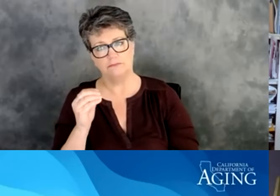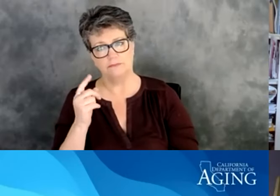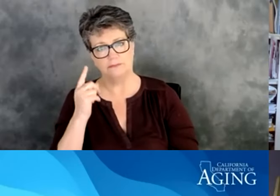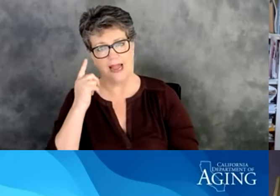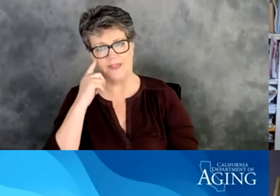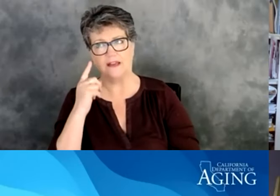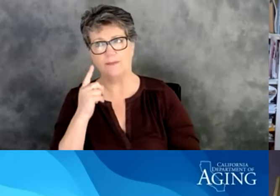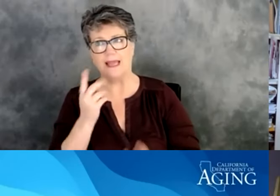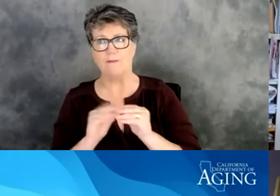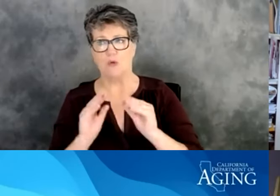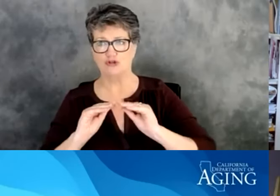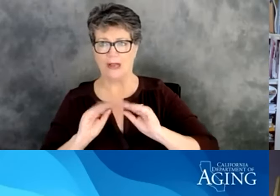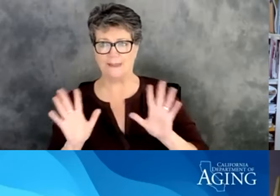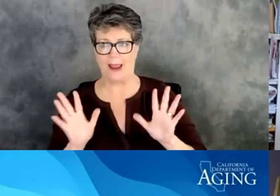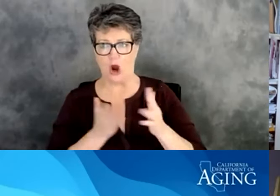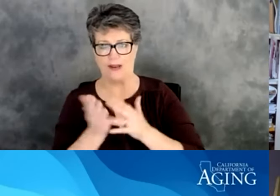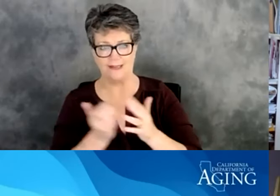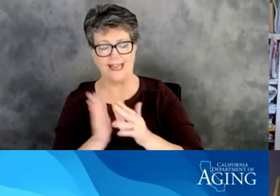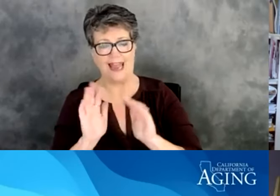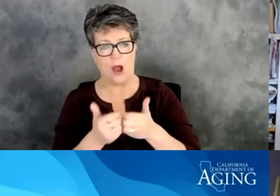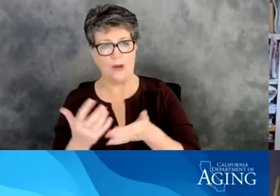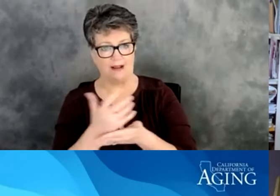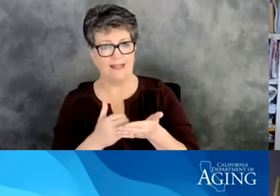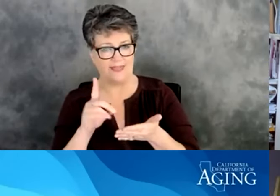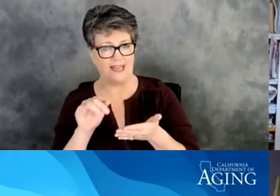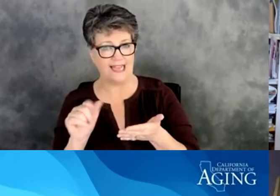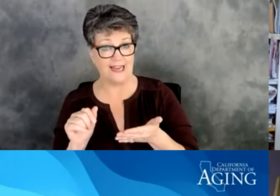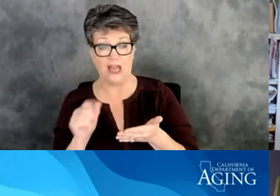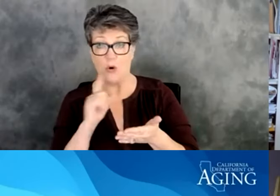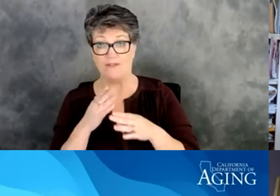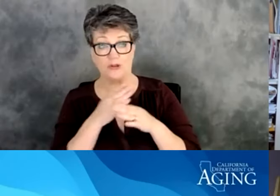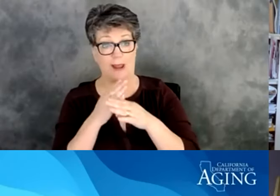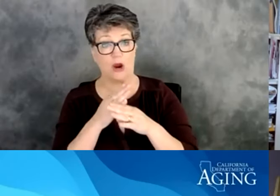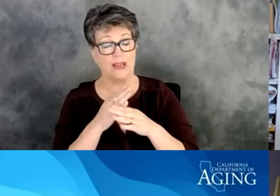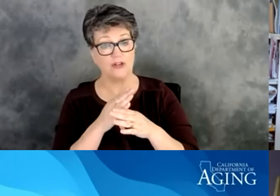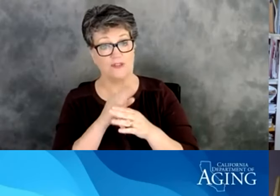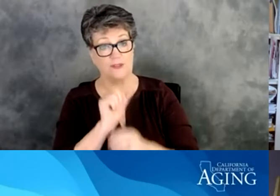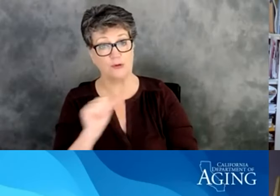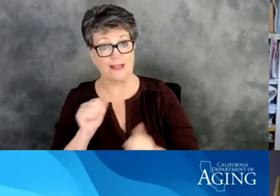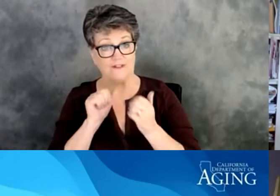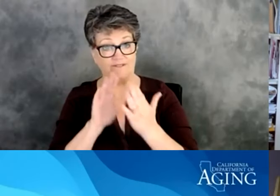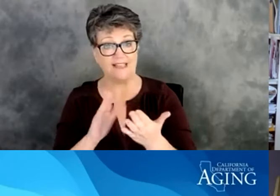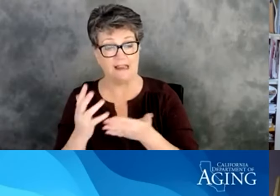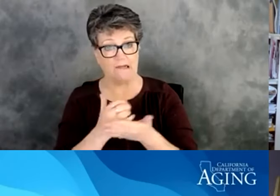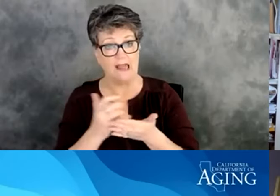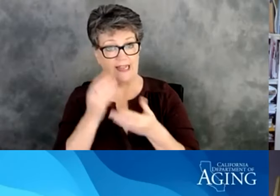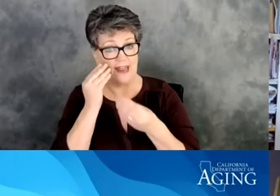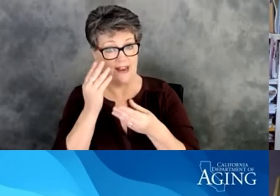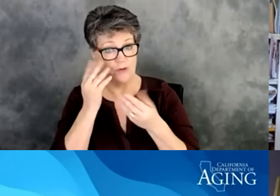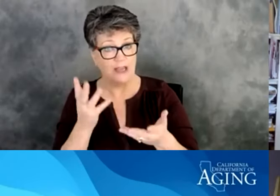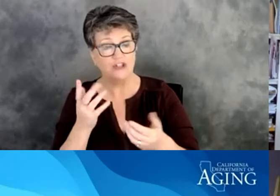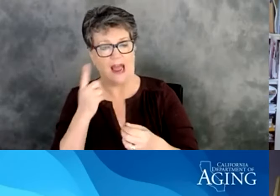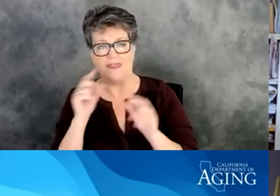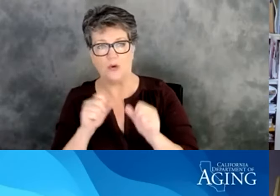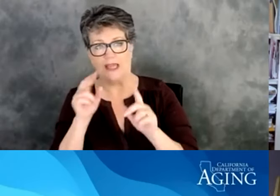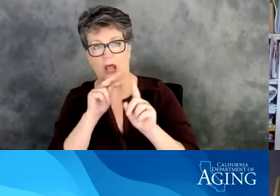being more transparent in how we collected that, or if there are barriers that our AAAs are facing in collecting that information, I think that we can look